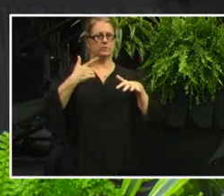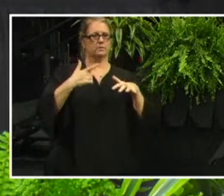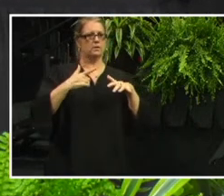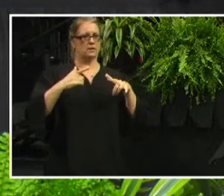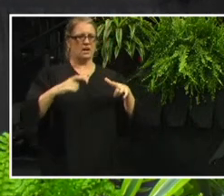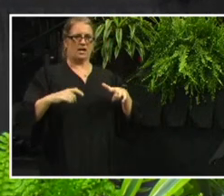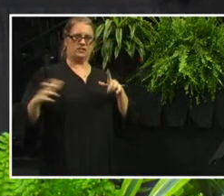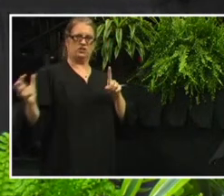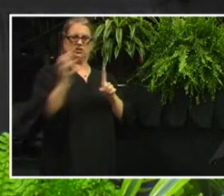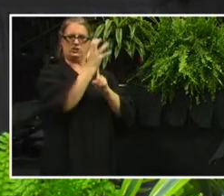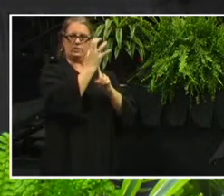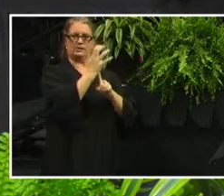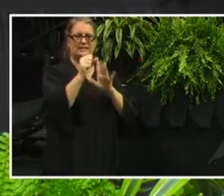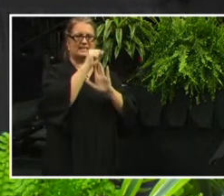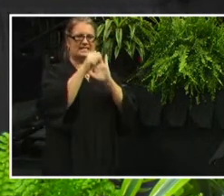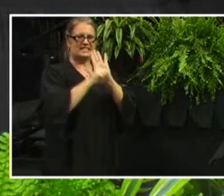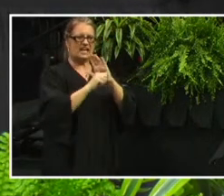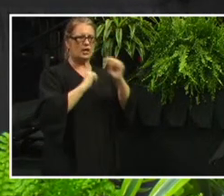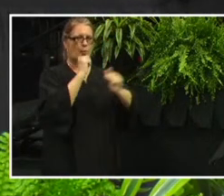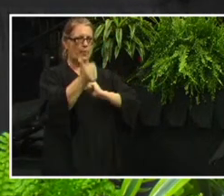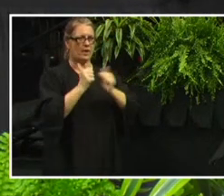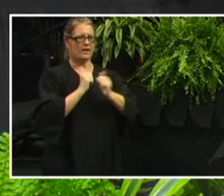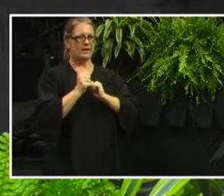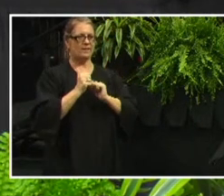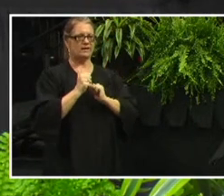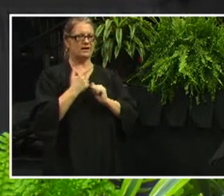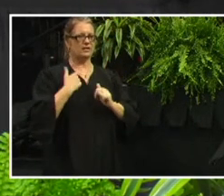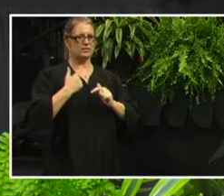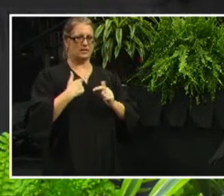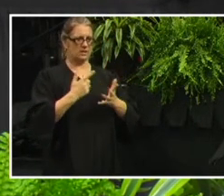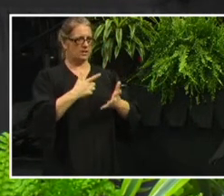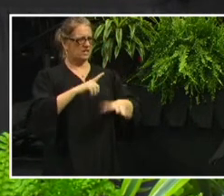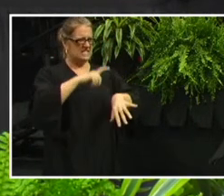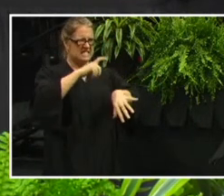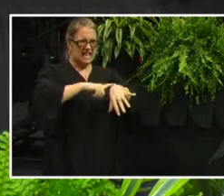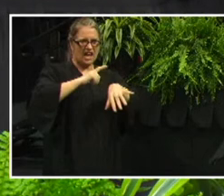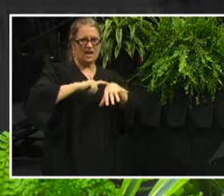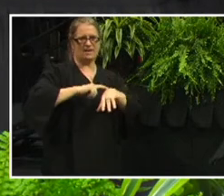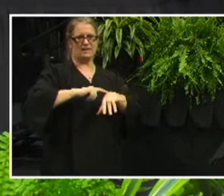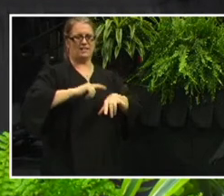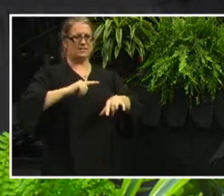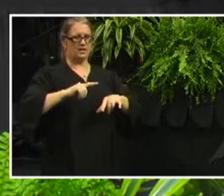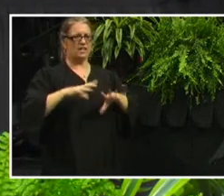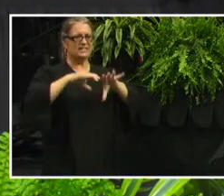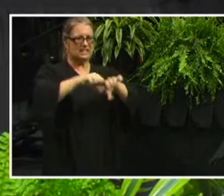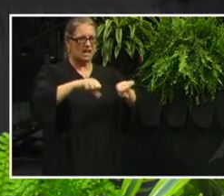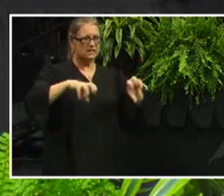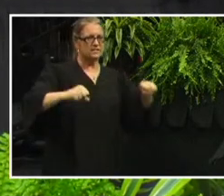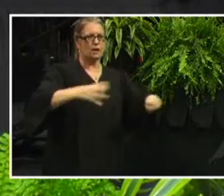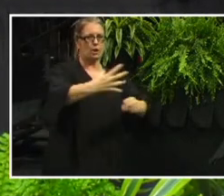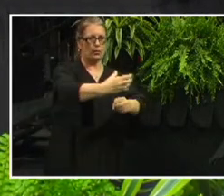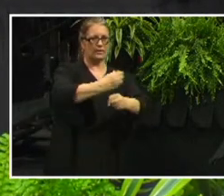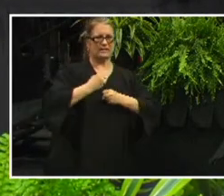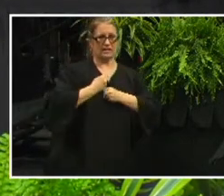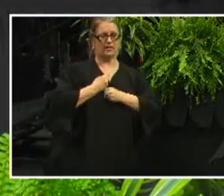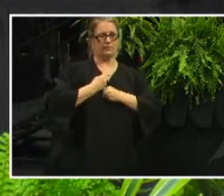champions, state competitors, state record setters, and athletic scholarship recipients.